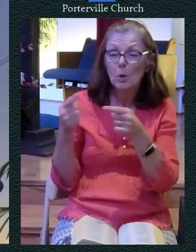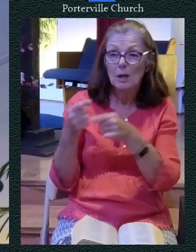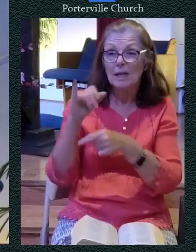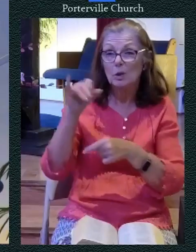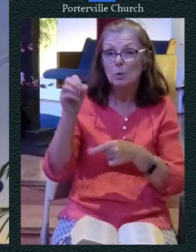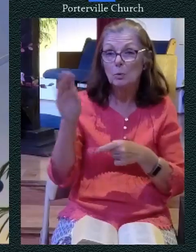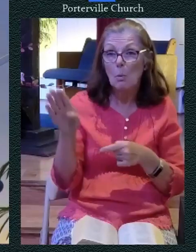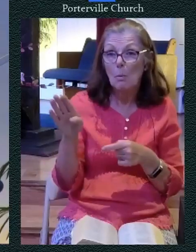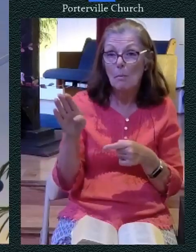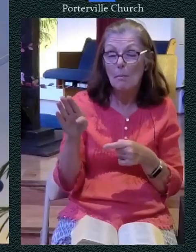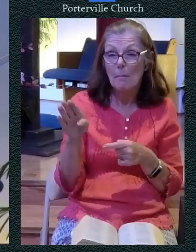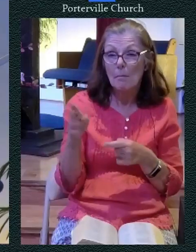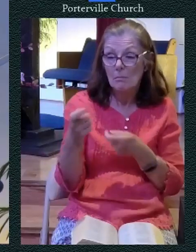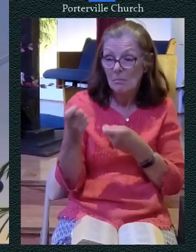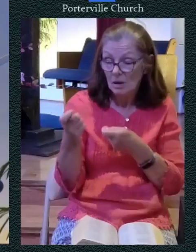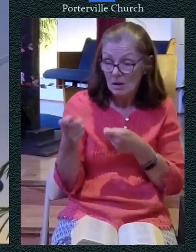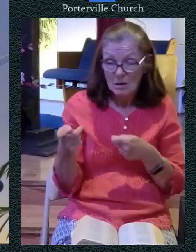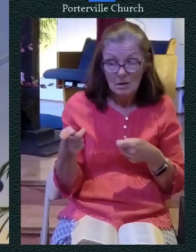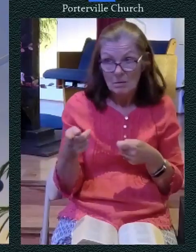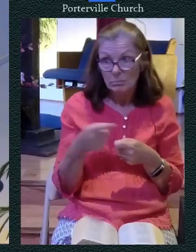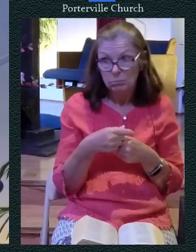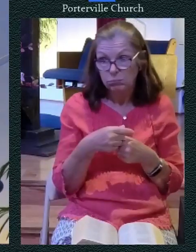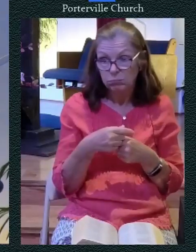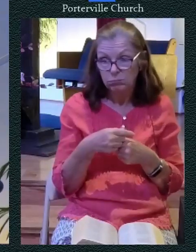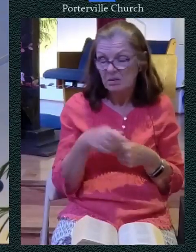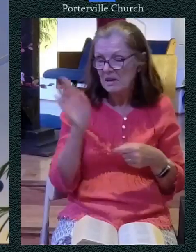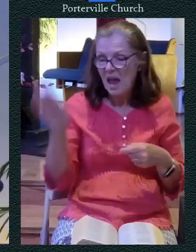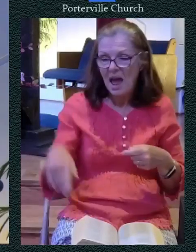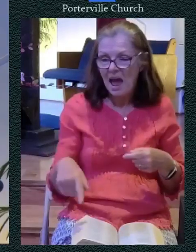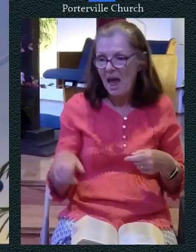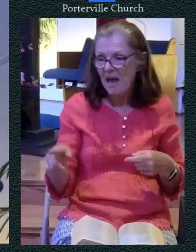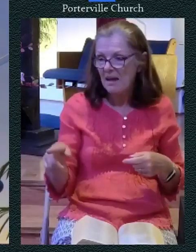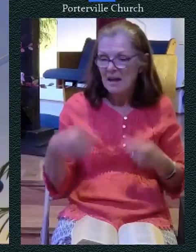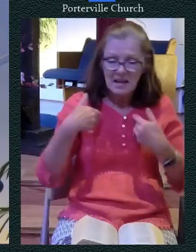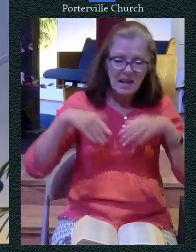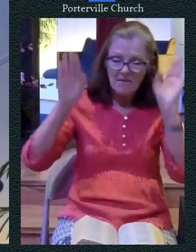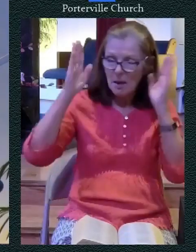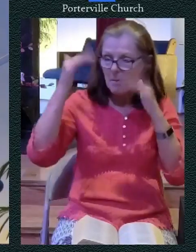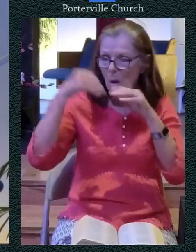trying to convince him, you're completely off track, man, and you might as well give up hope.